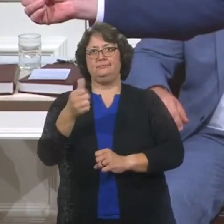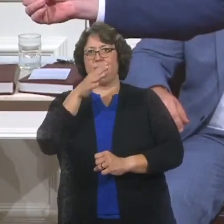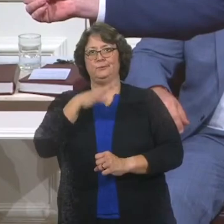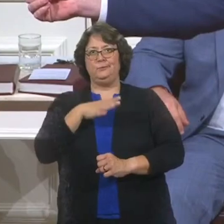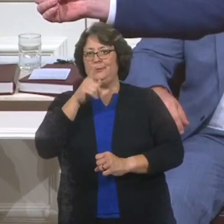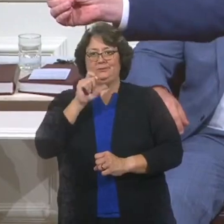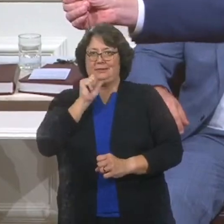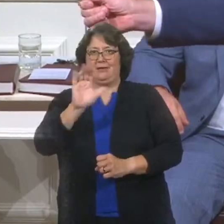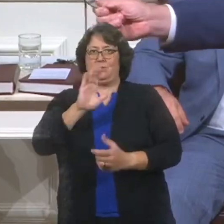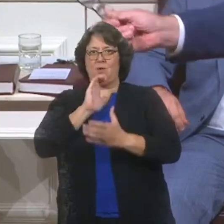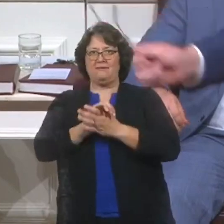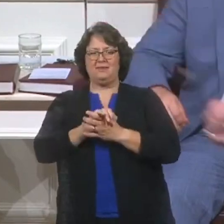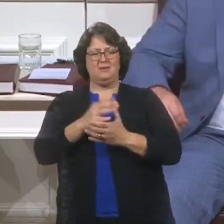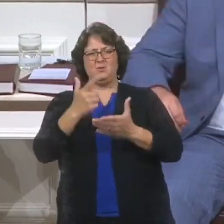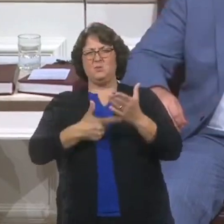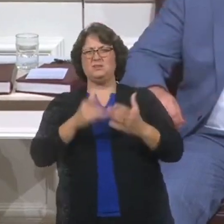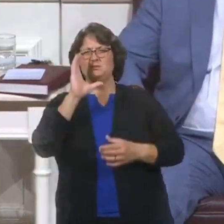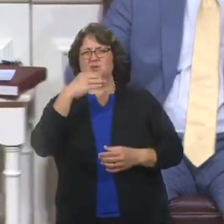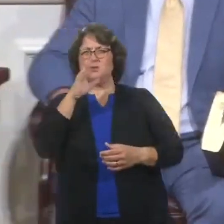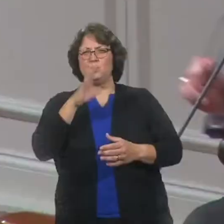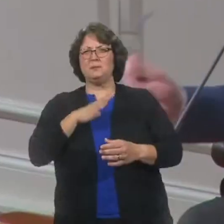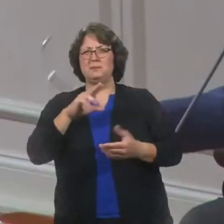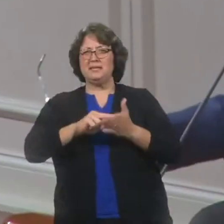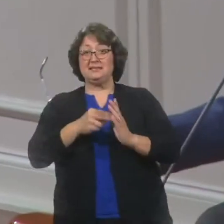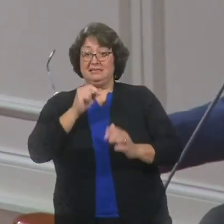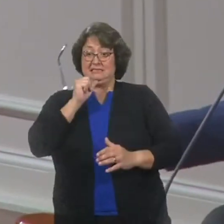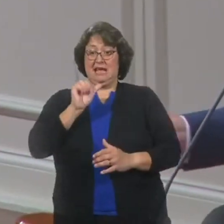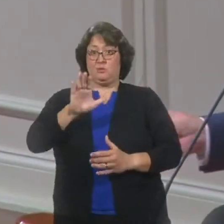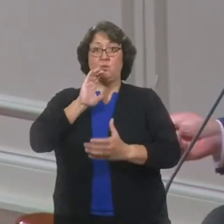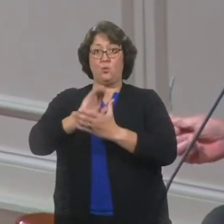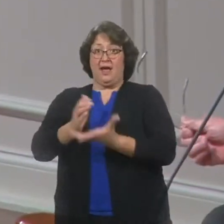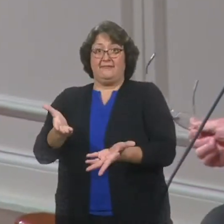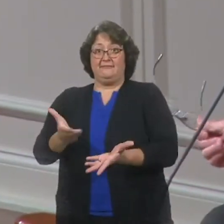that's not yours. You say, what's a strange woman means? It means it's a woman that's not yours.